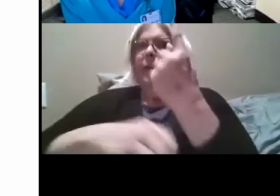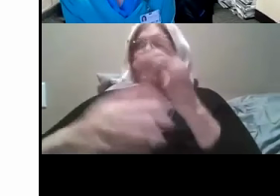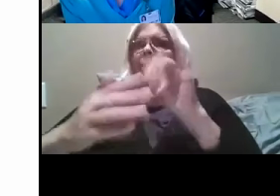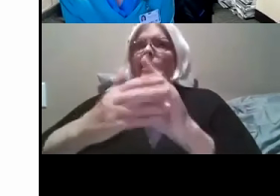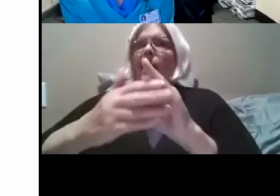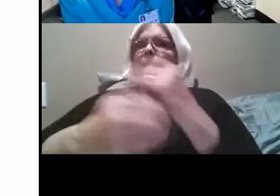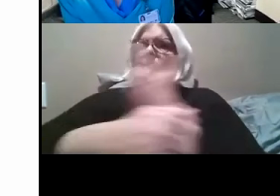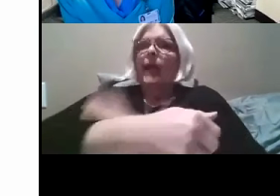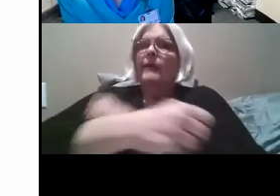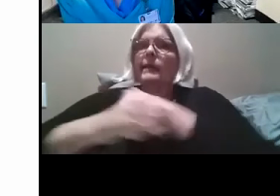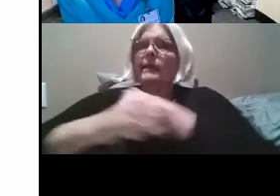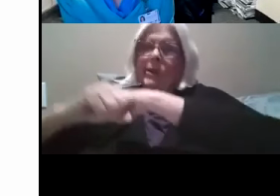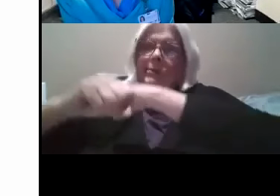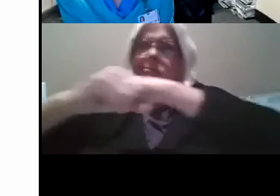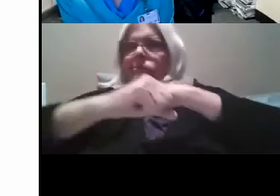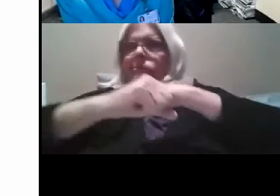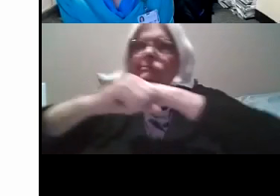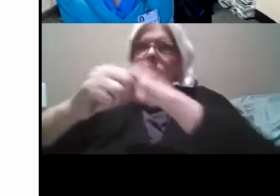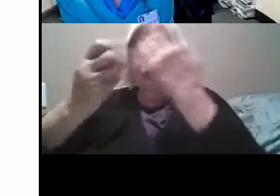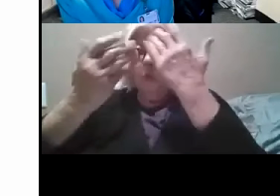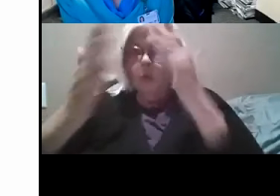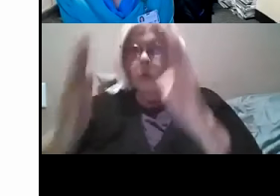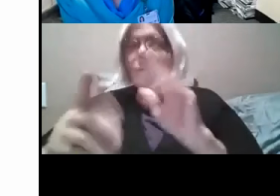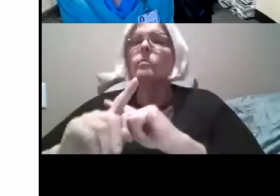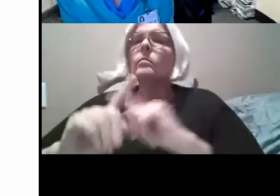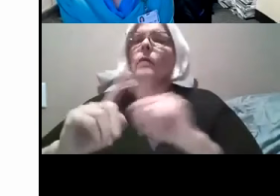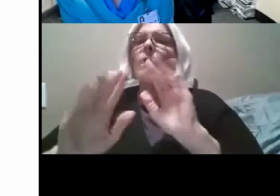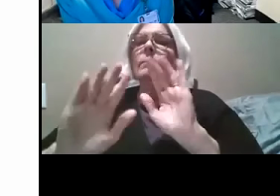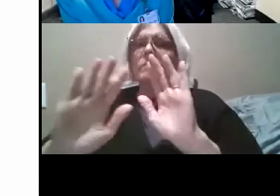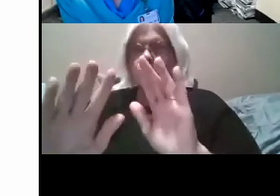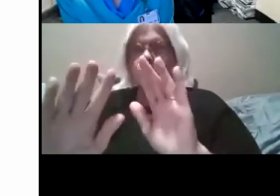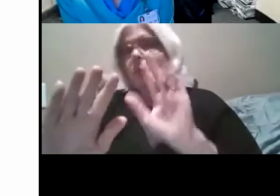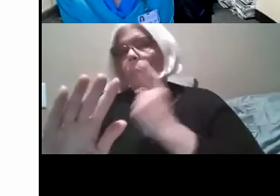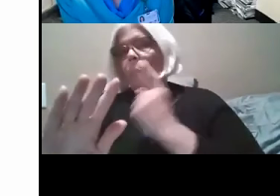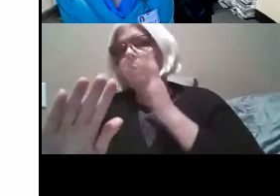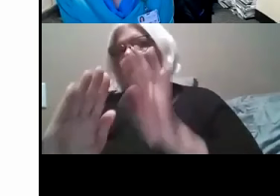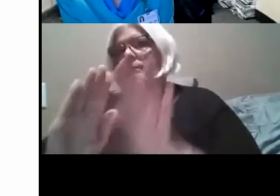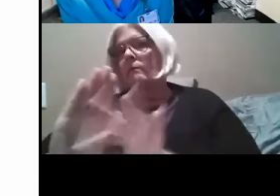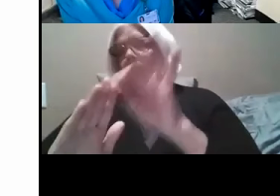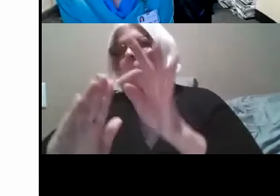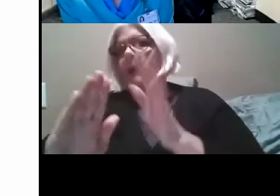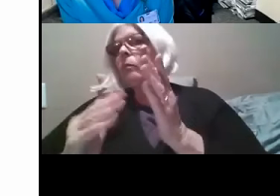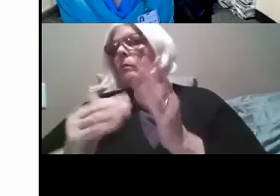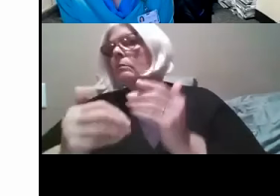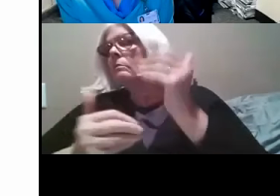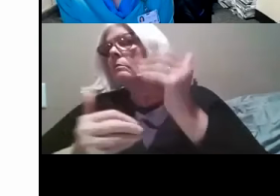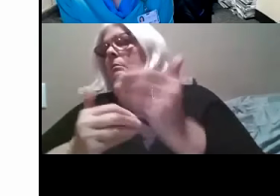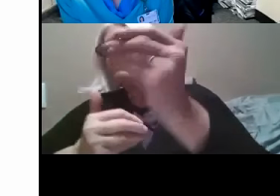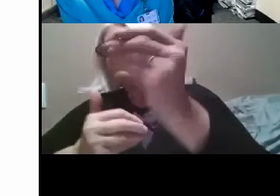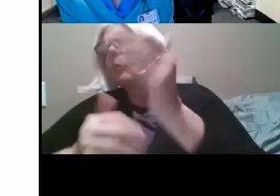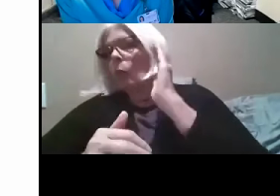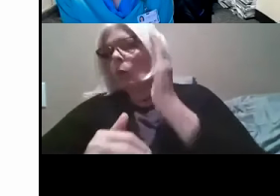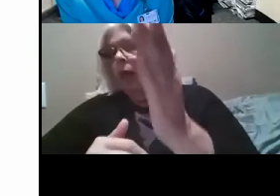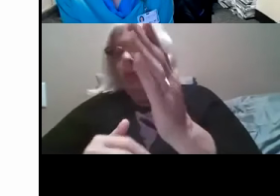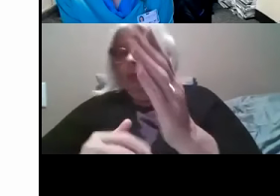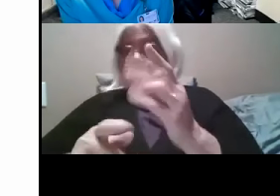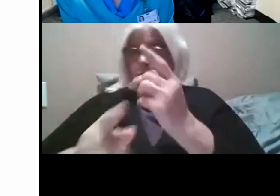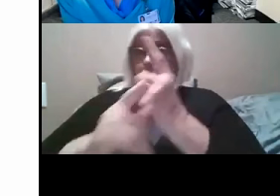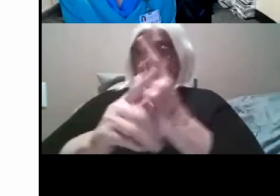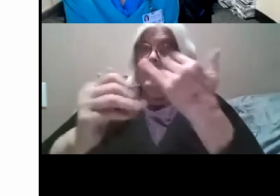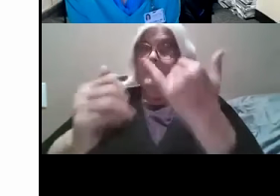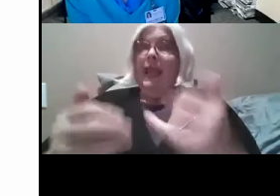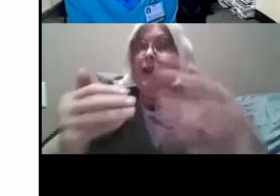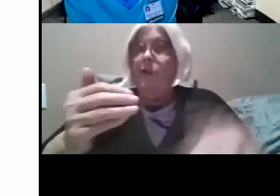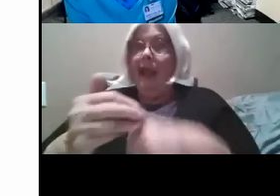But we, and as you all know, we are getting boosters, but that's because we're still in a surge. So But that is one thing